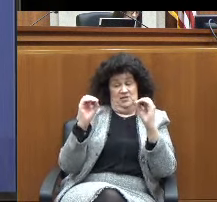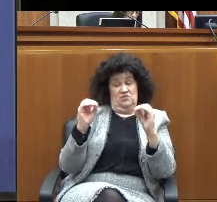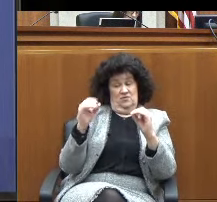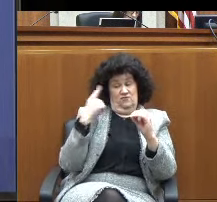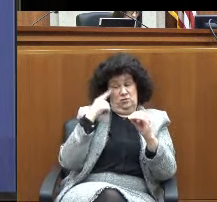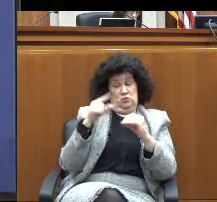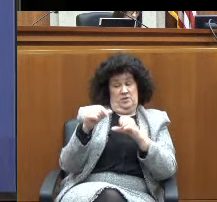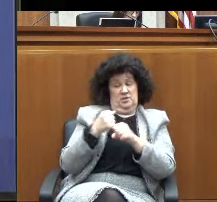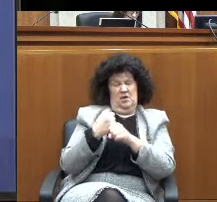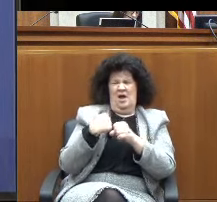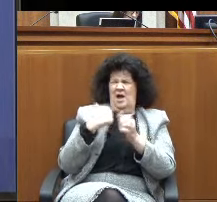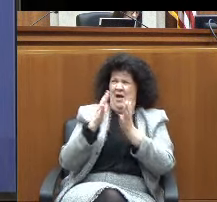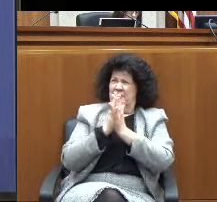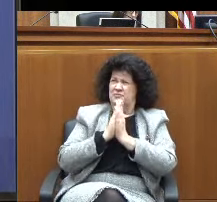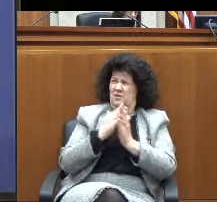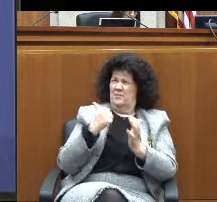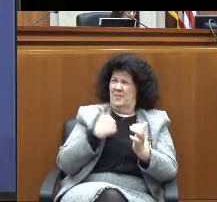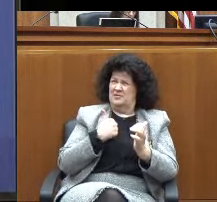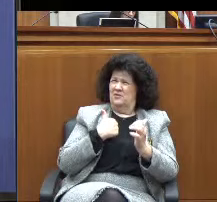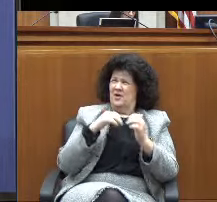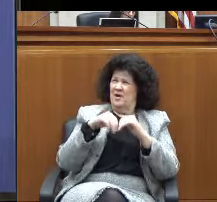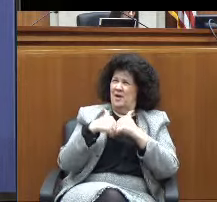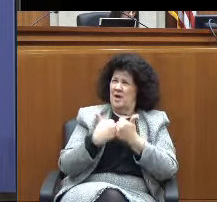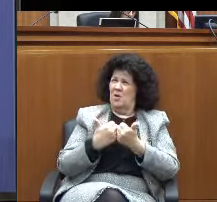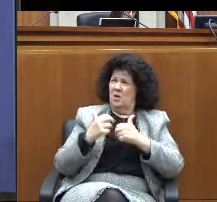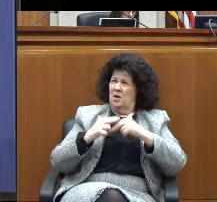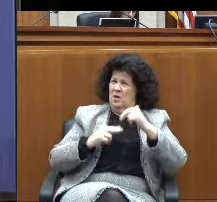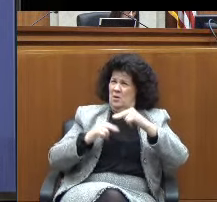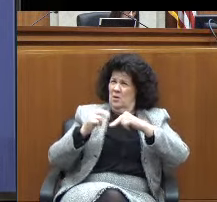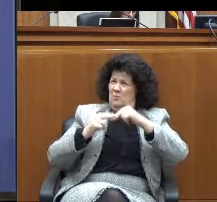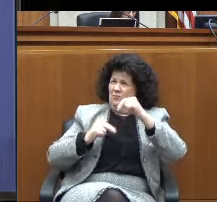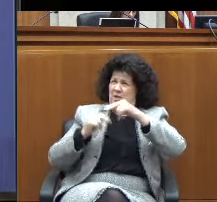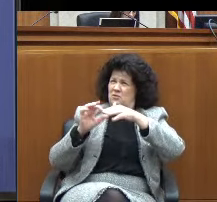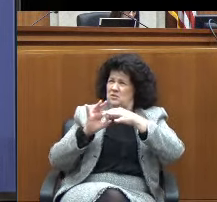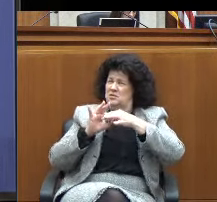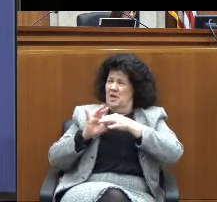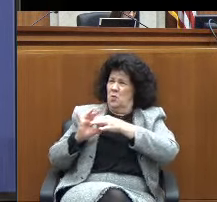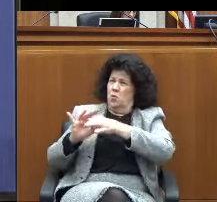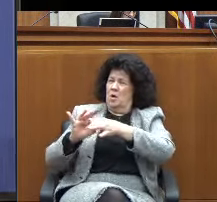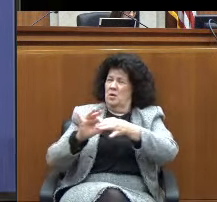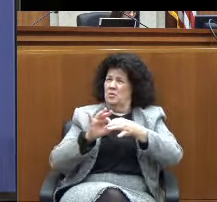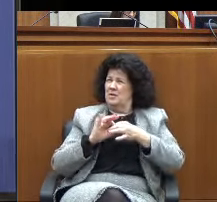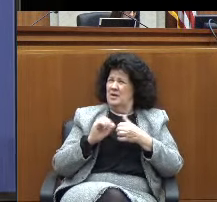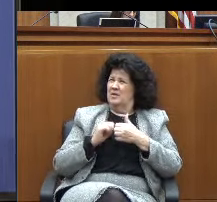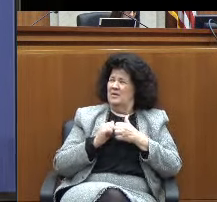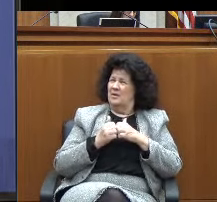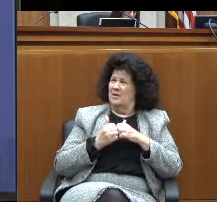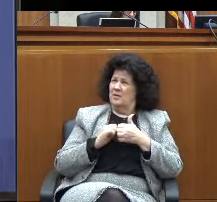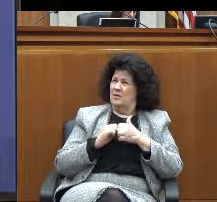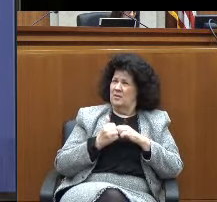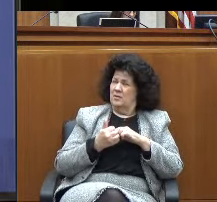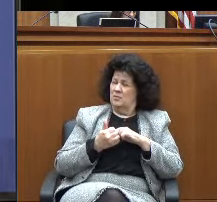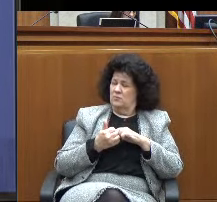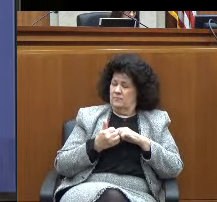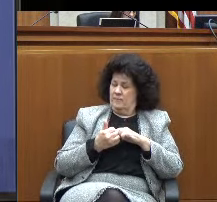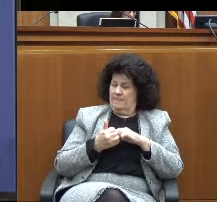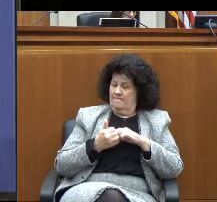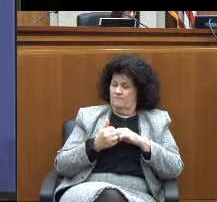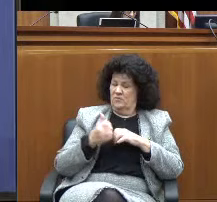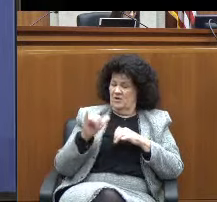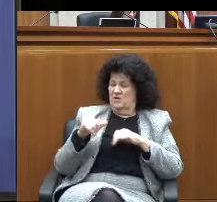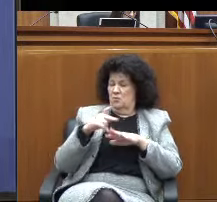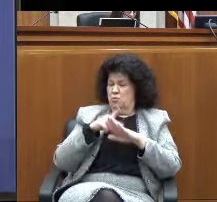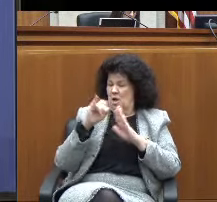did we build our network of people that we've built for our programs in the past? It was all project-based, and we did a lot of